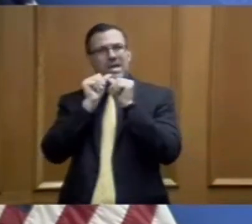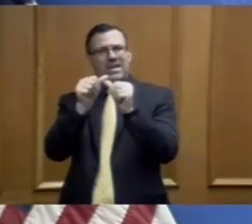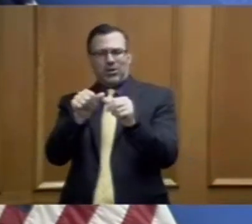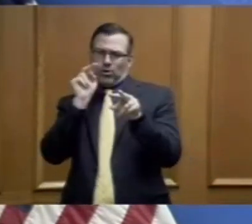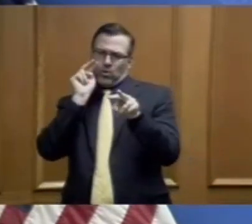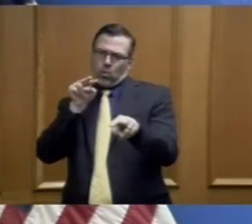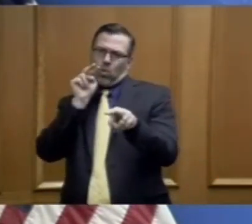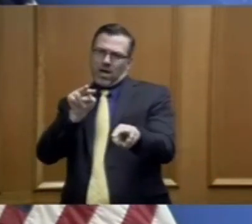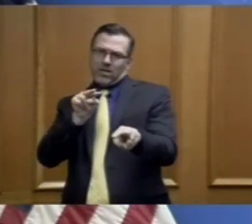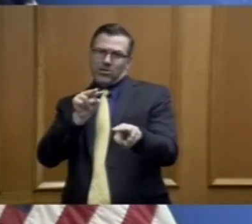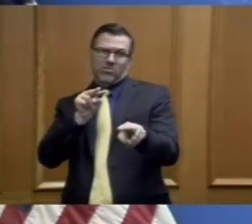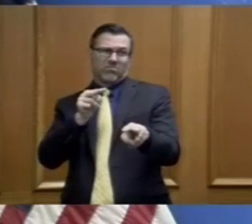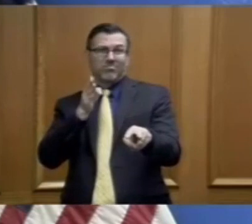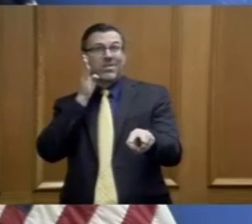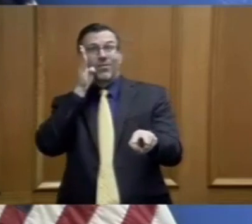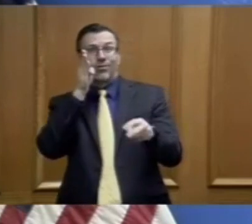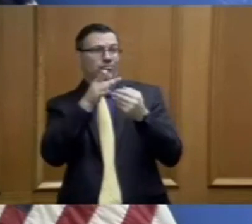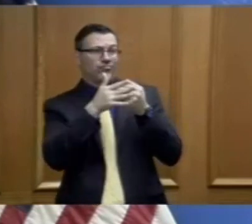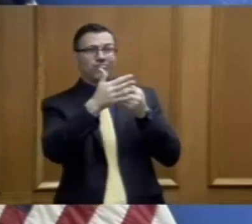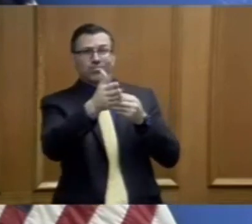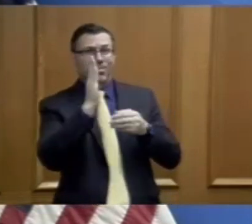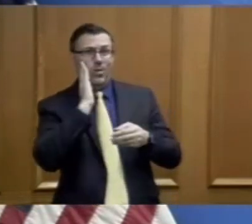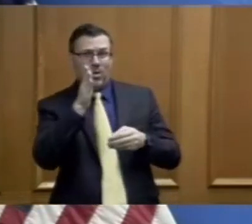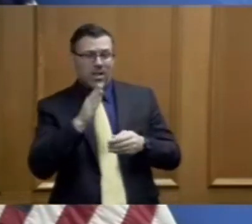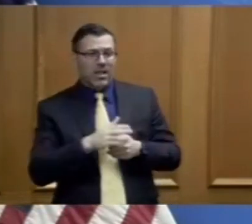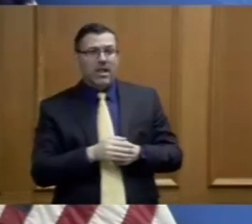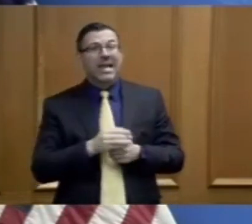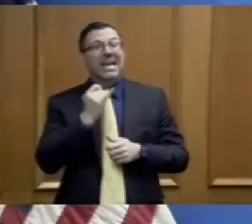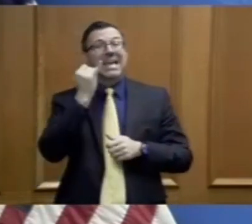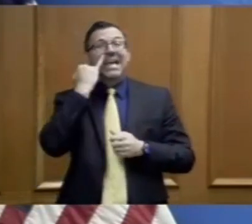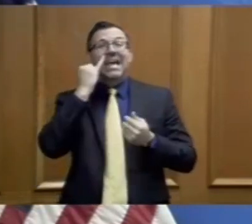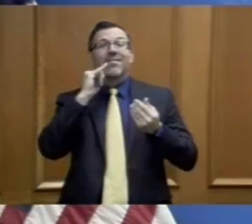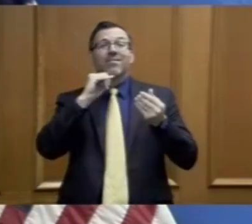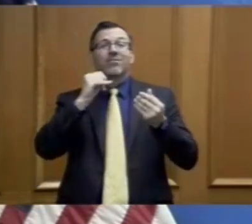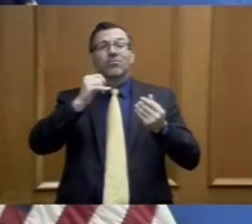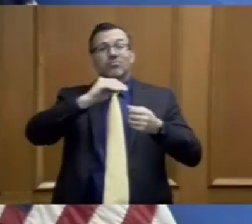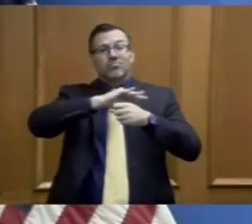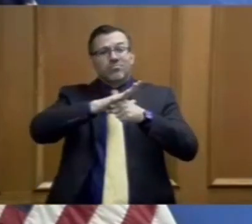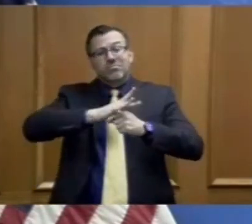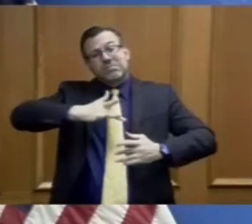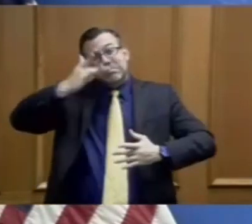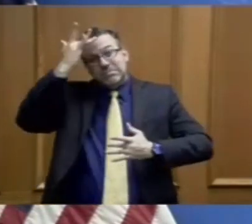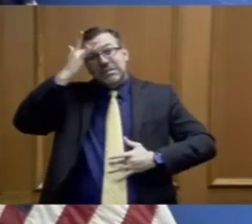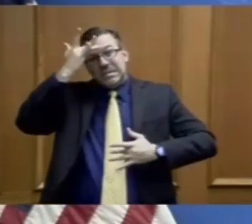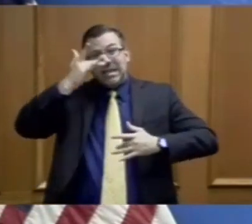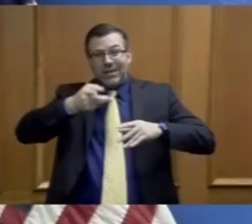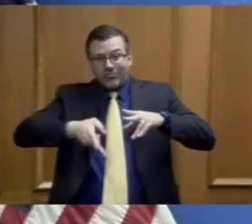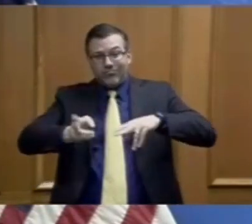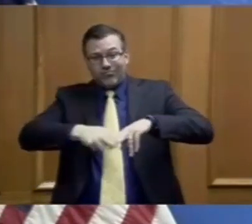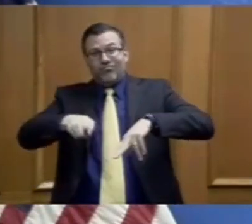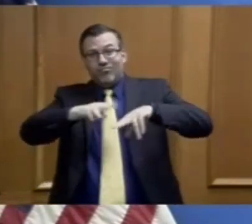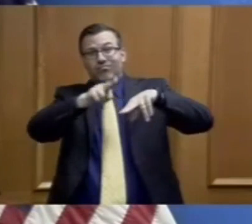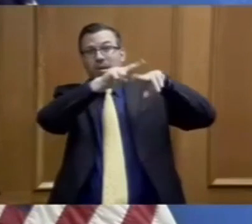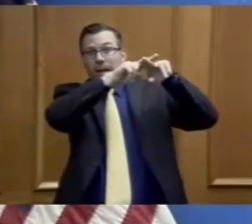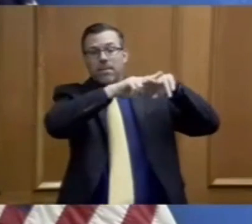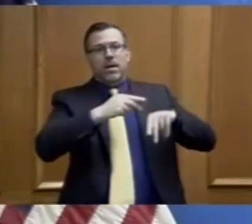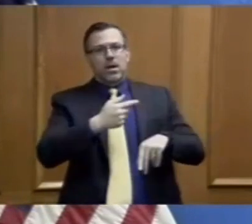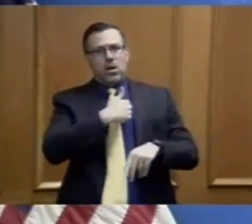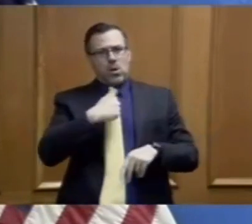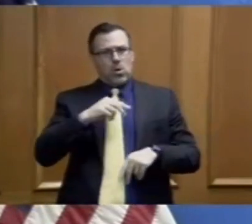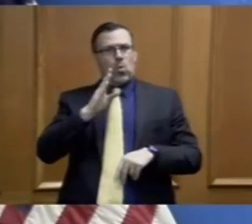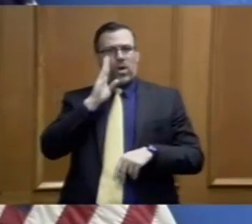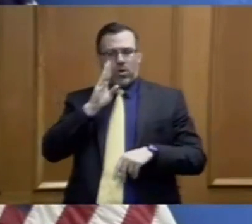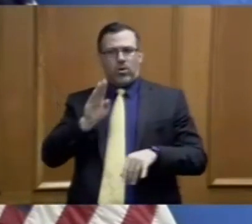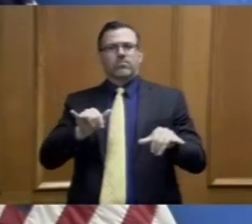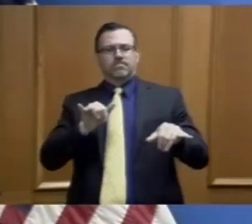watch going forward. And we will make decisions about particular issues as we see something